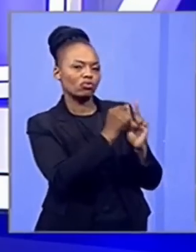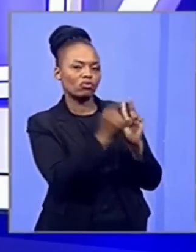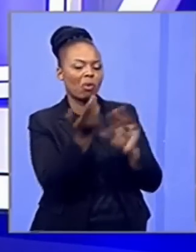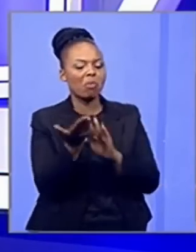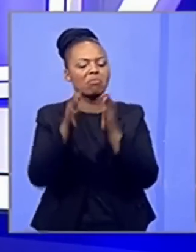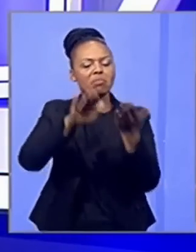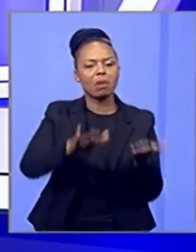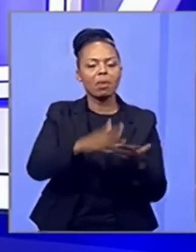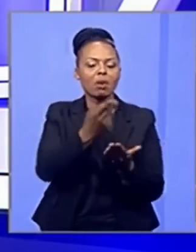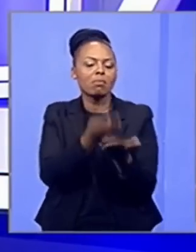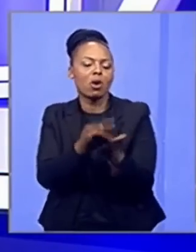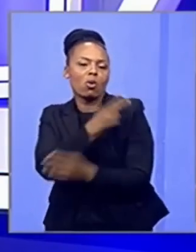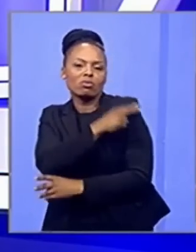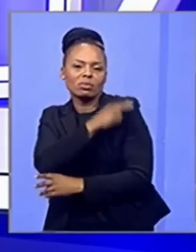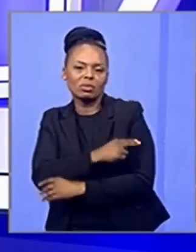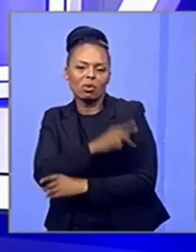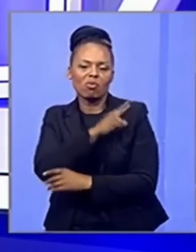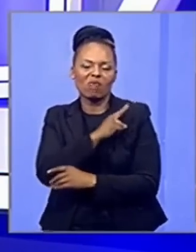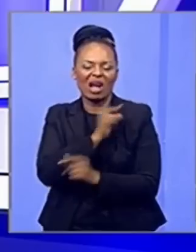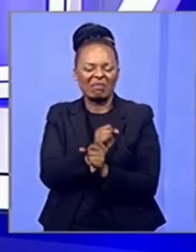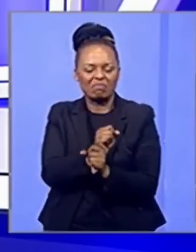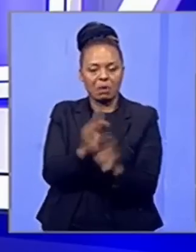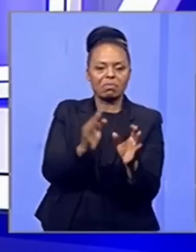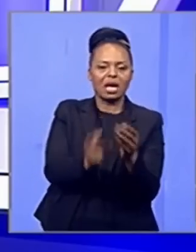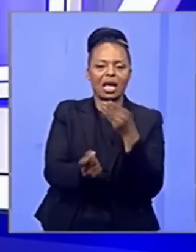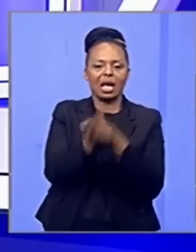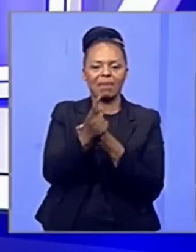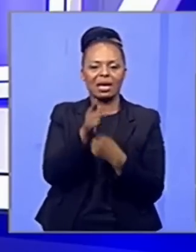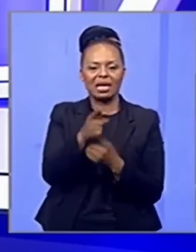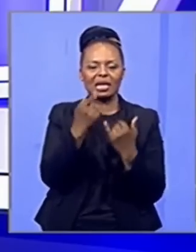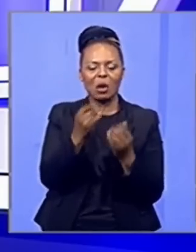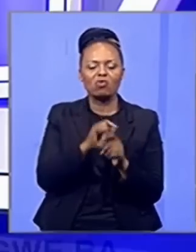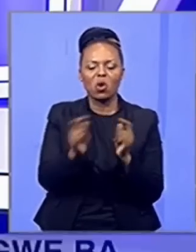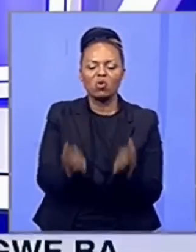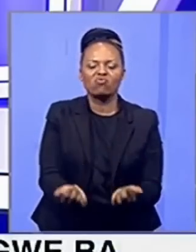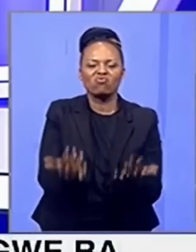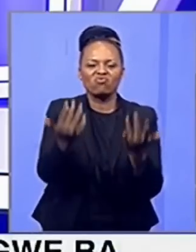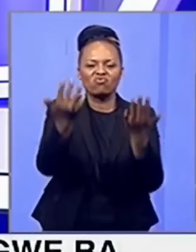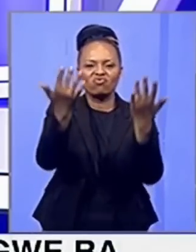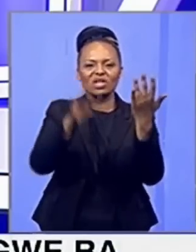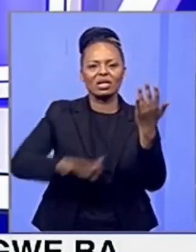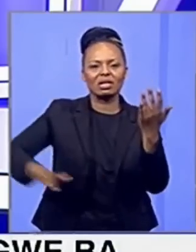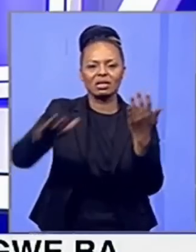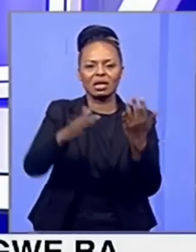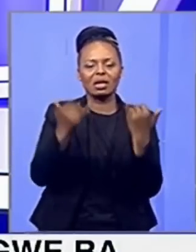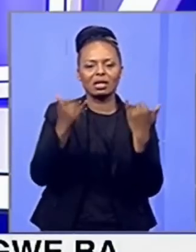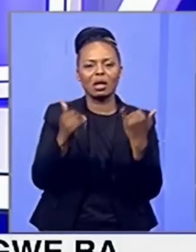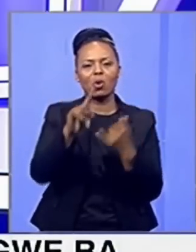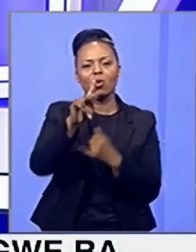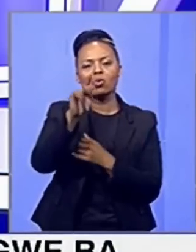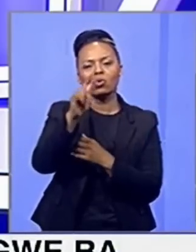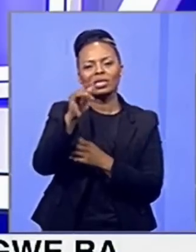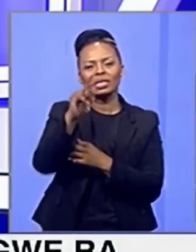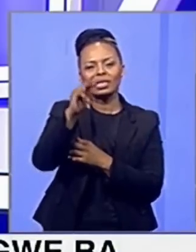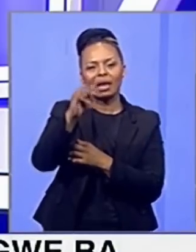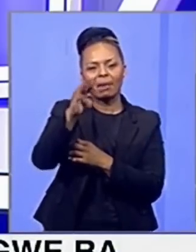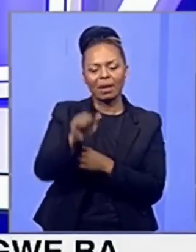ka bookelong ka baka la dikgobalo nakong ya go phulega ga mollo ka lefelong la tshokollo ya bagolegwa la